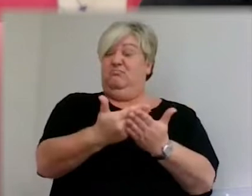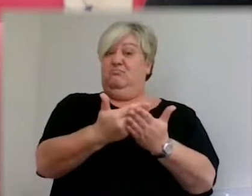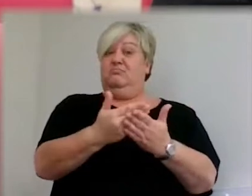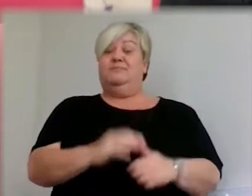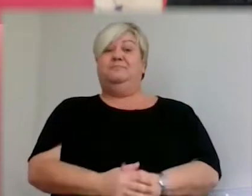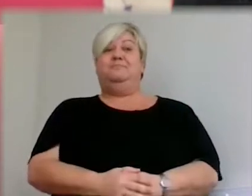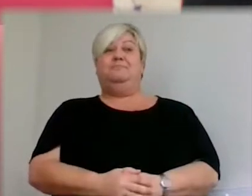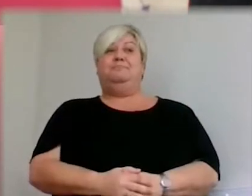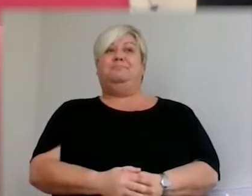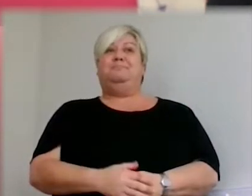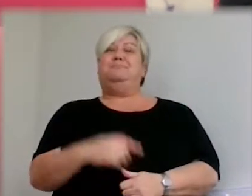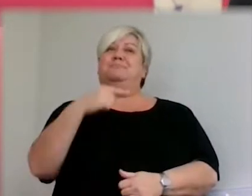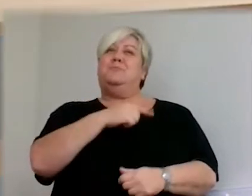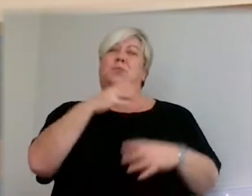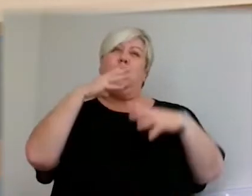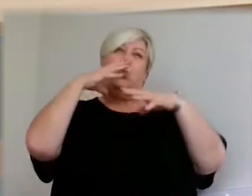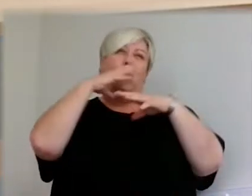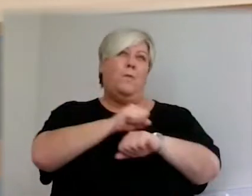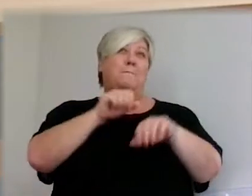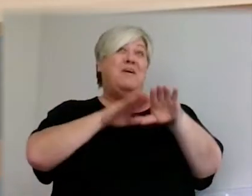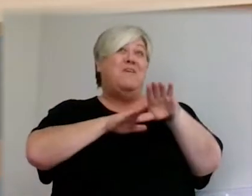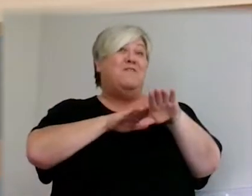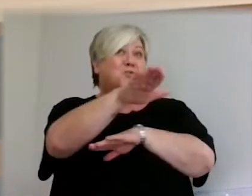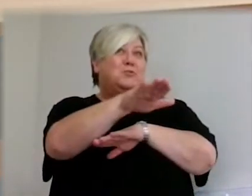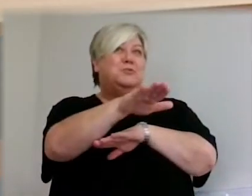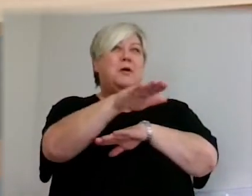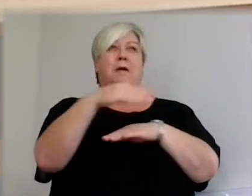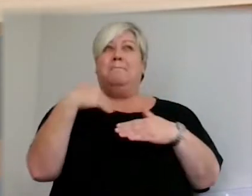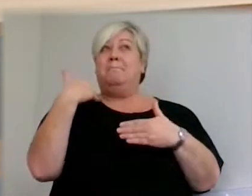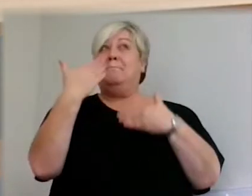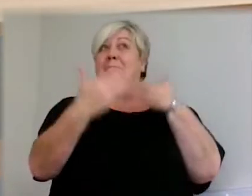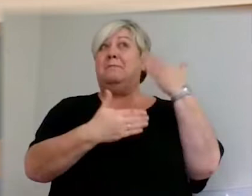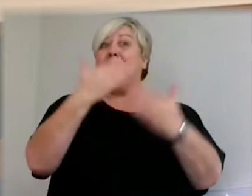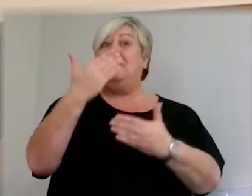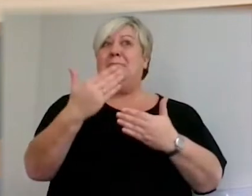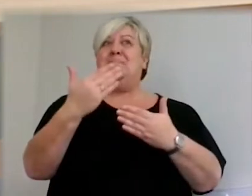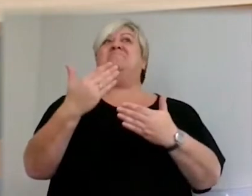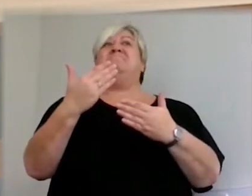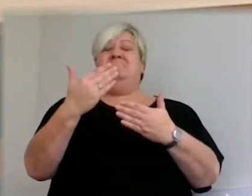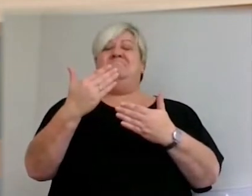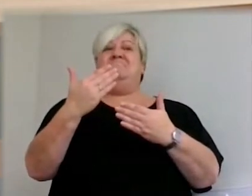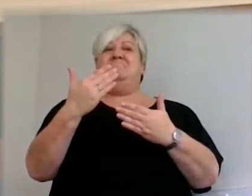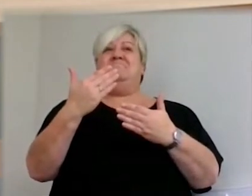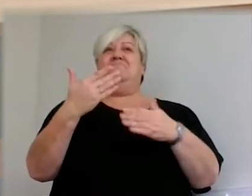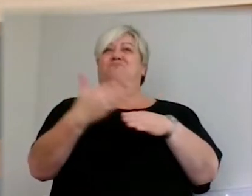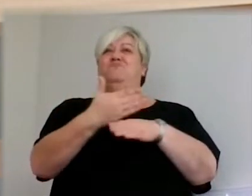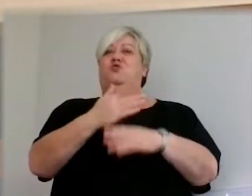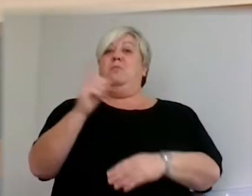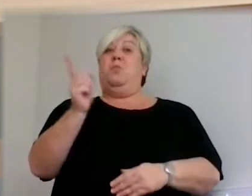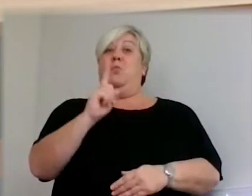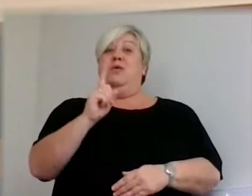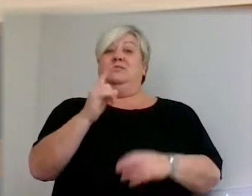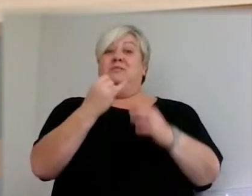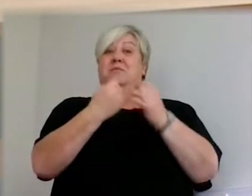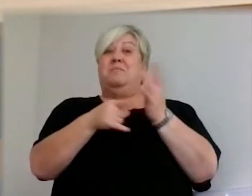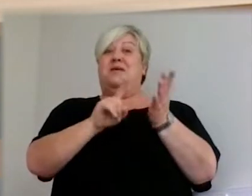to do that for them. My hopes for the future are maybe to carry on and progress to be a British Sign Language